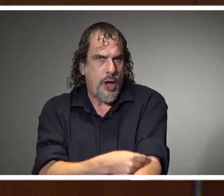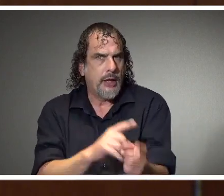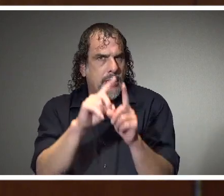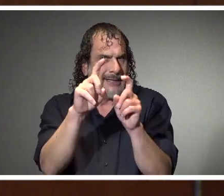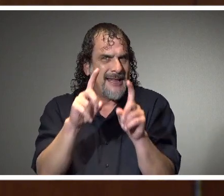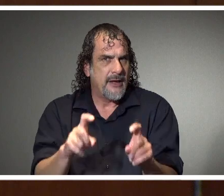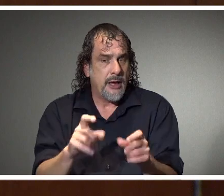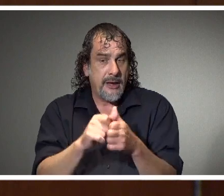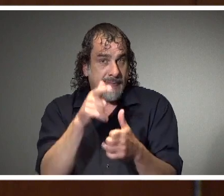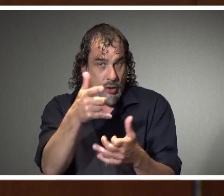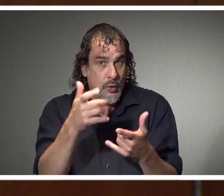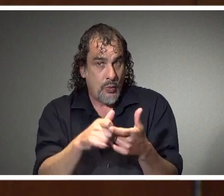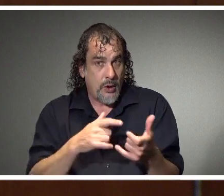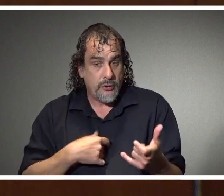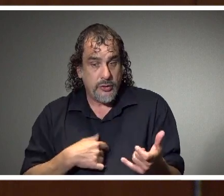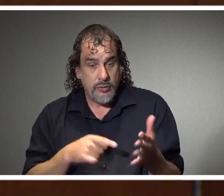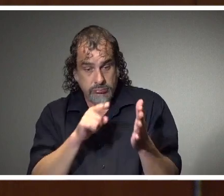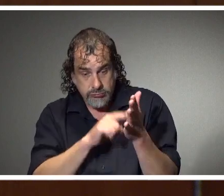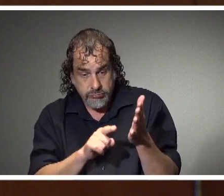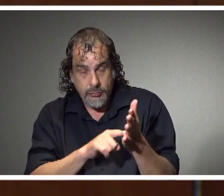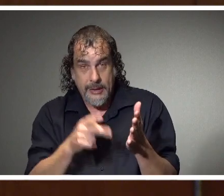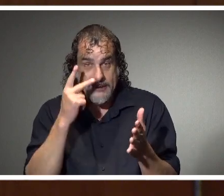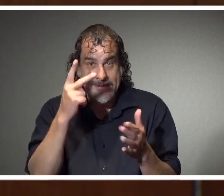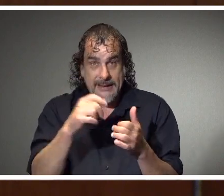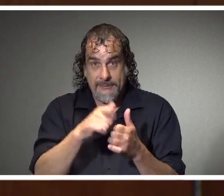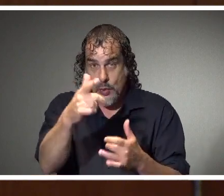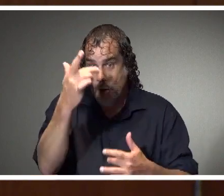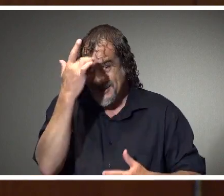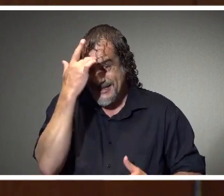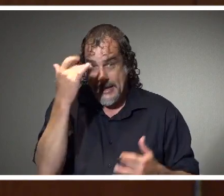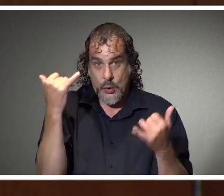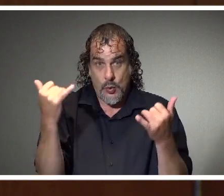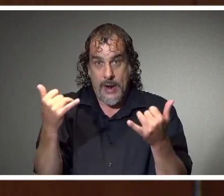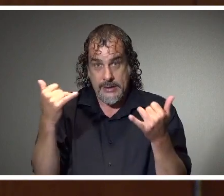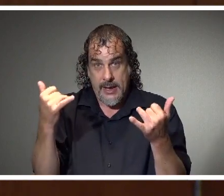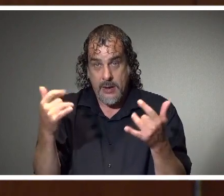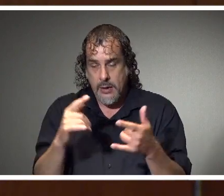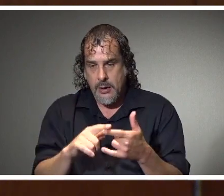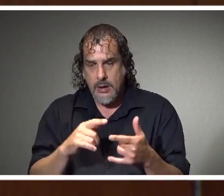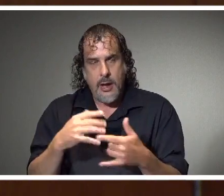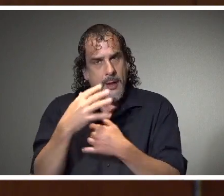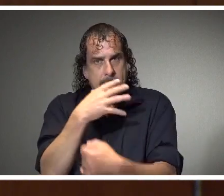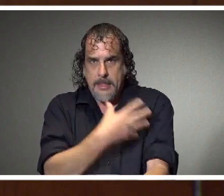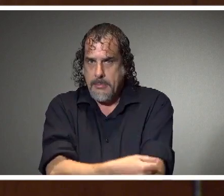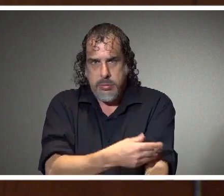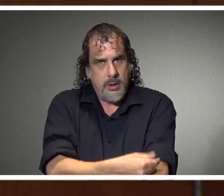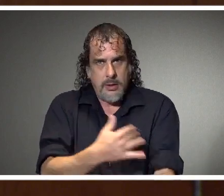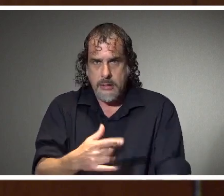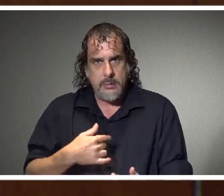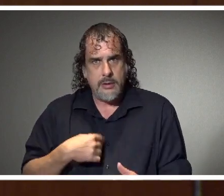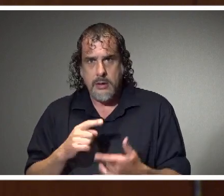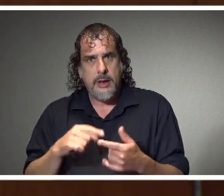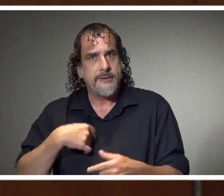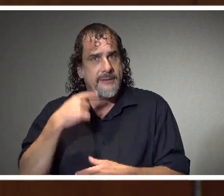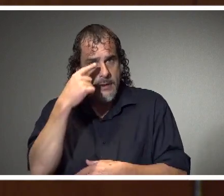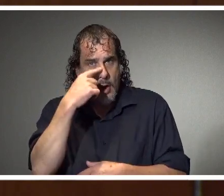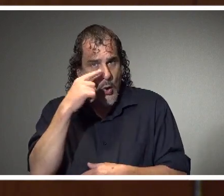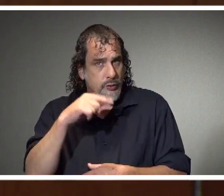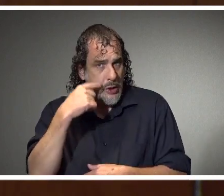get diagnosed for acute disease, if you're sick right now, the blood test is not the right test. It's still going to be the nose